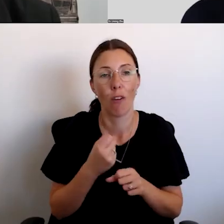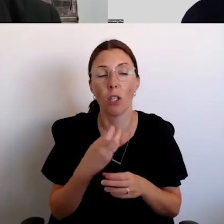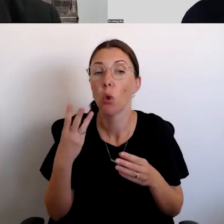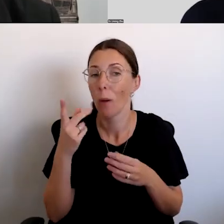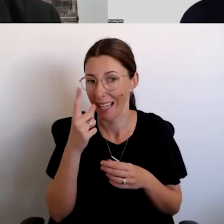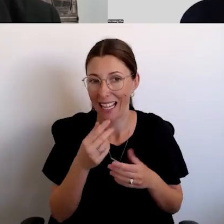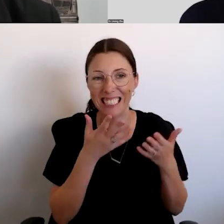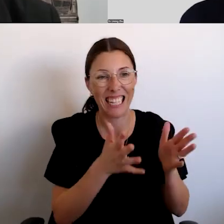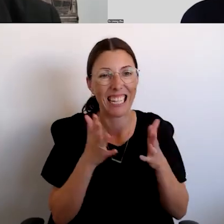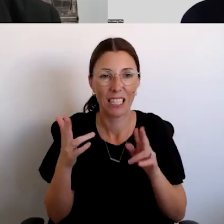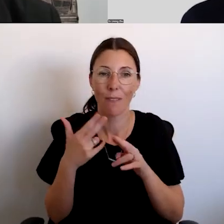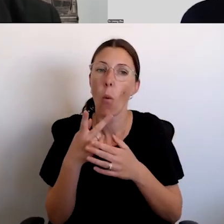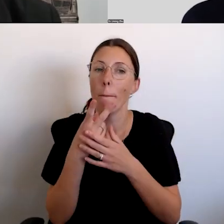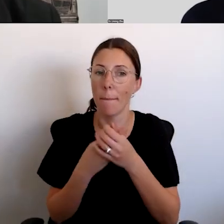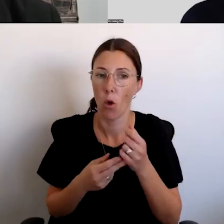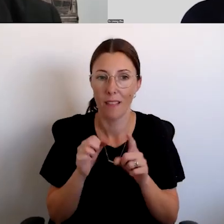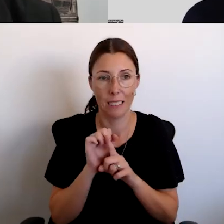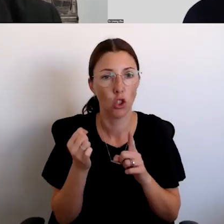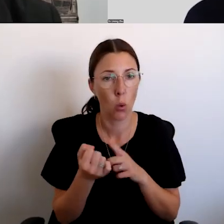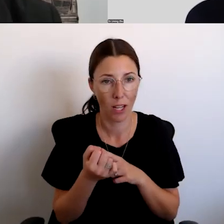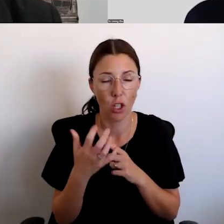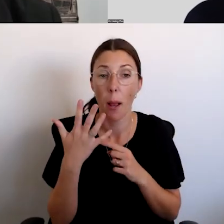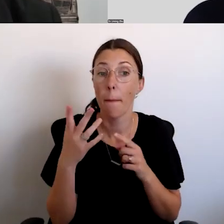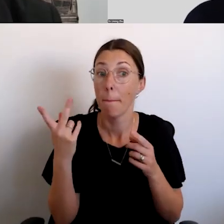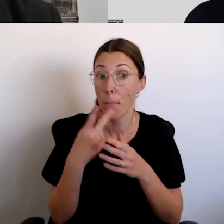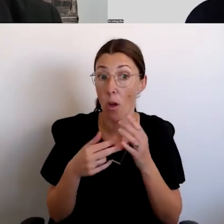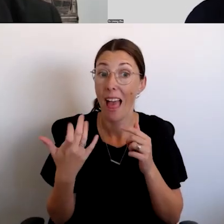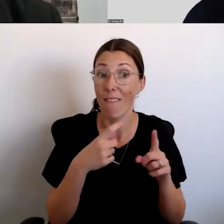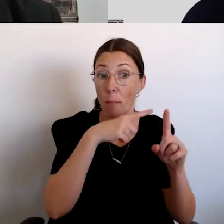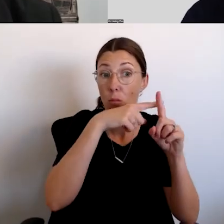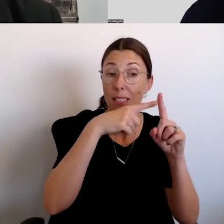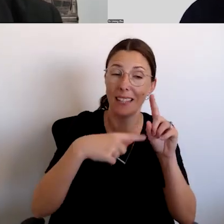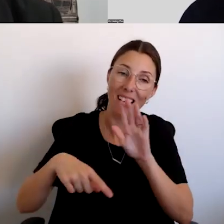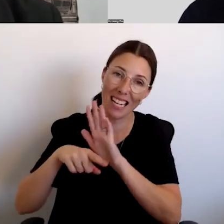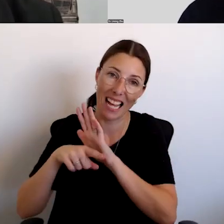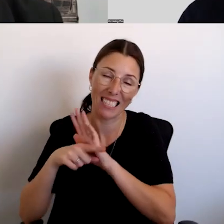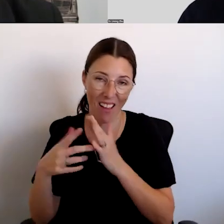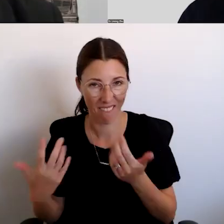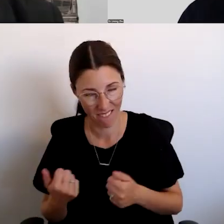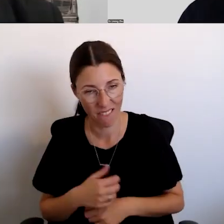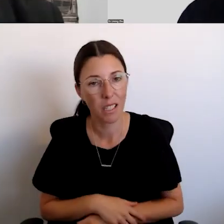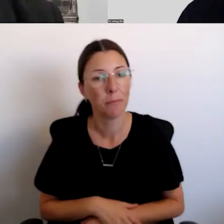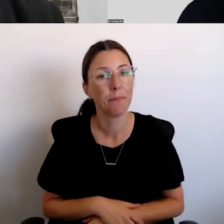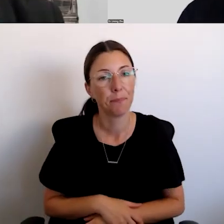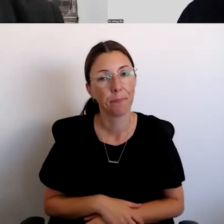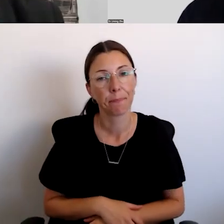both scenarios, and they have certainly pros and cons and cost of using them. Mm, thank